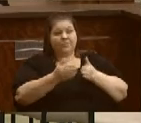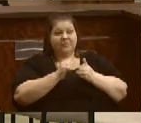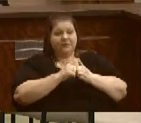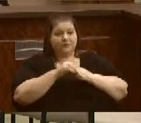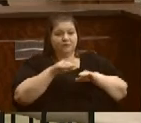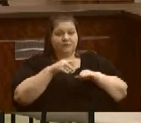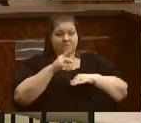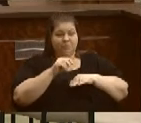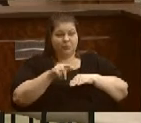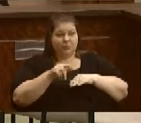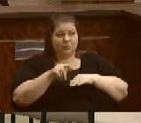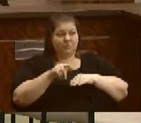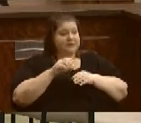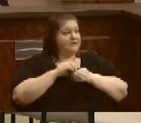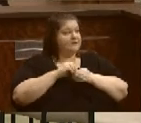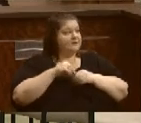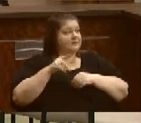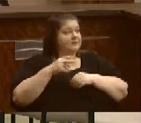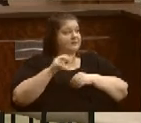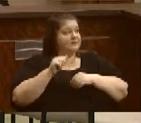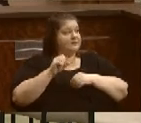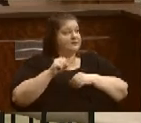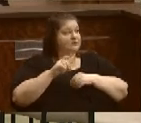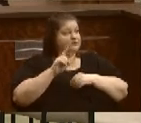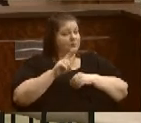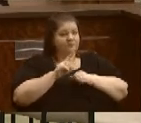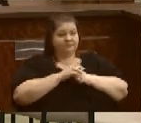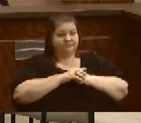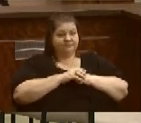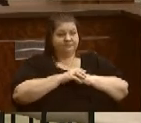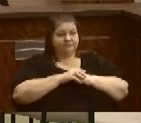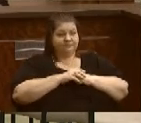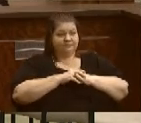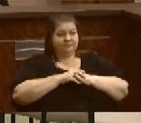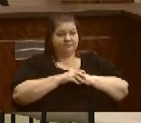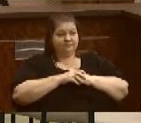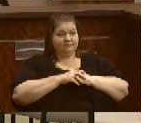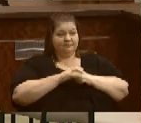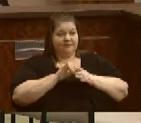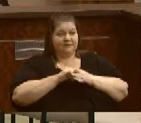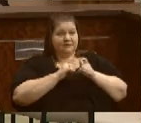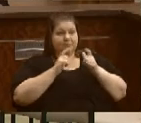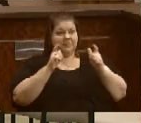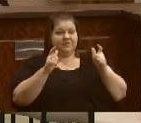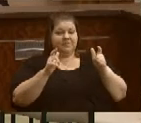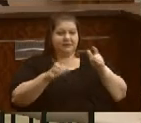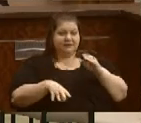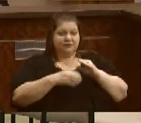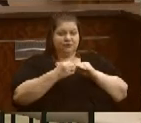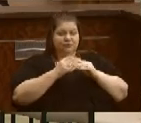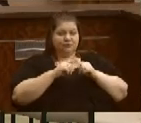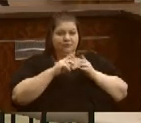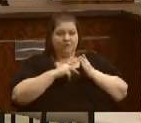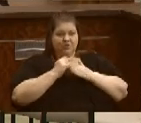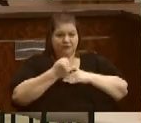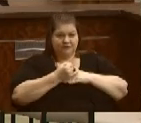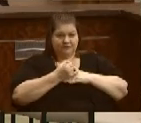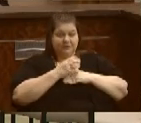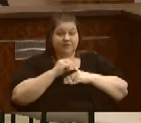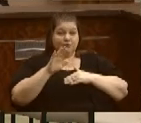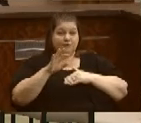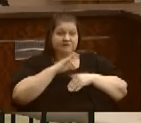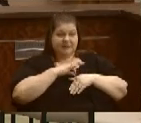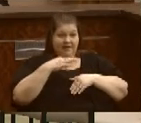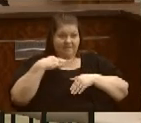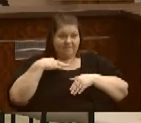from phase two into phase one, which I think is a big addition to the project at the outset. And your staff in